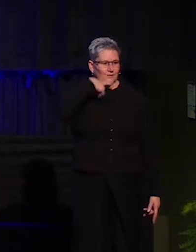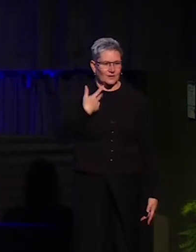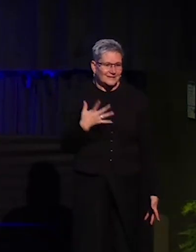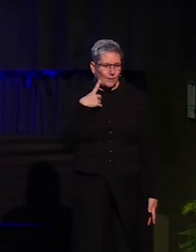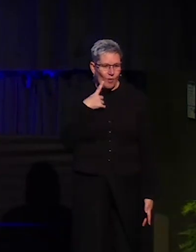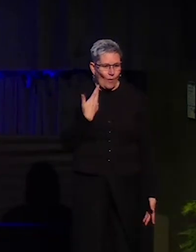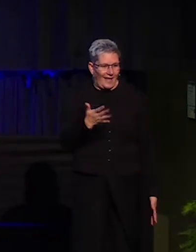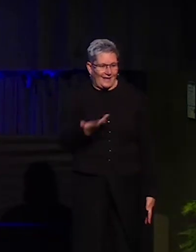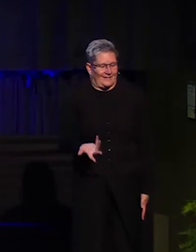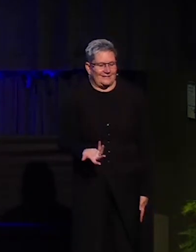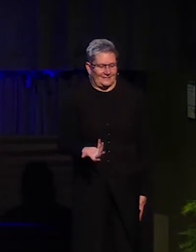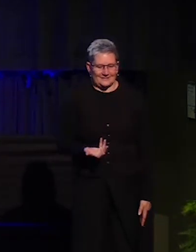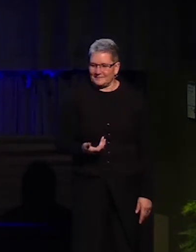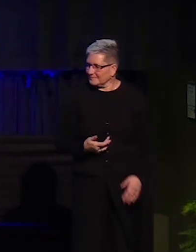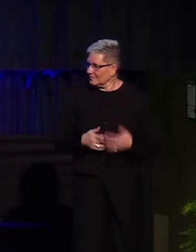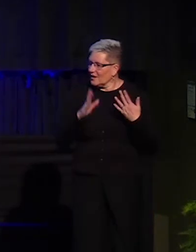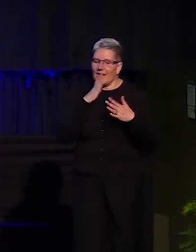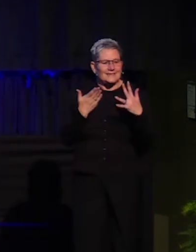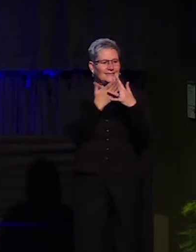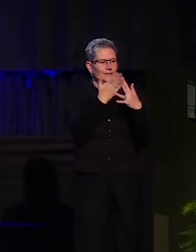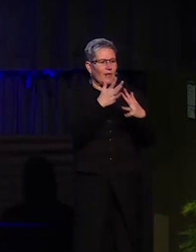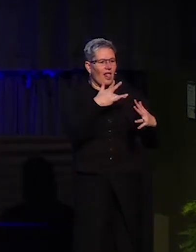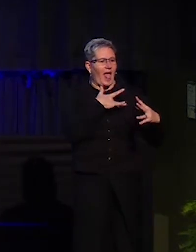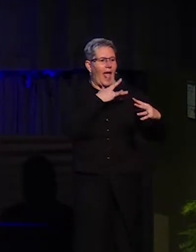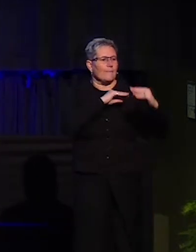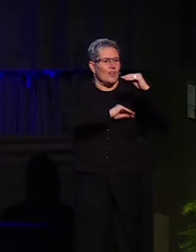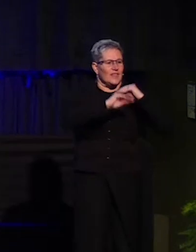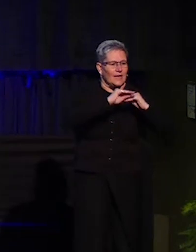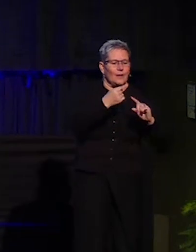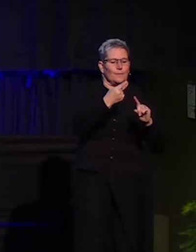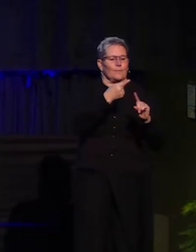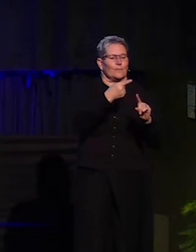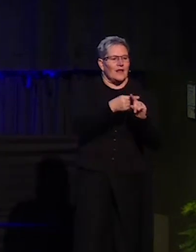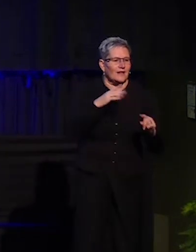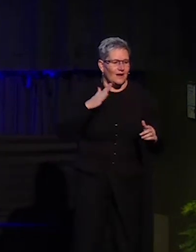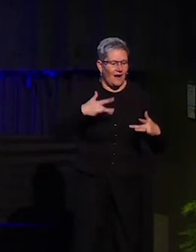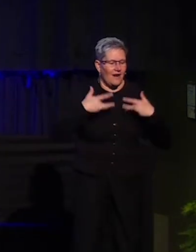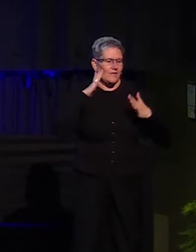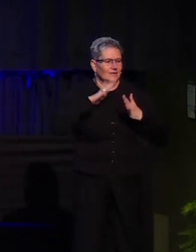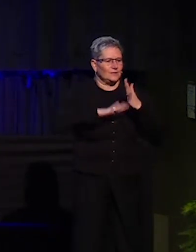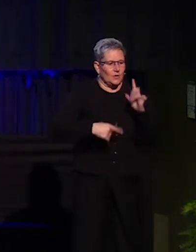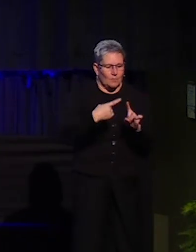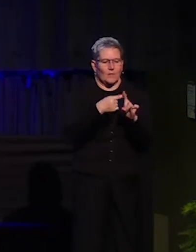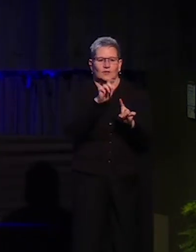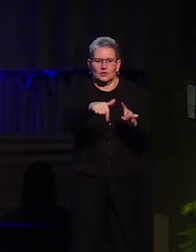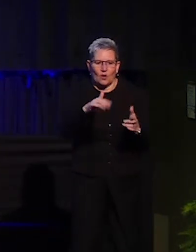So accessibility is empathy plus lived experience plus your expertise.